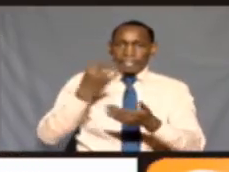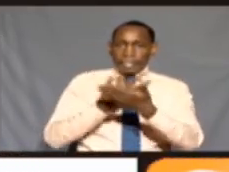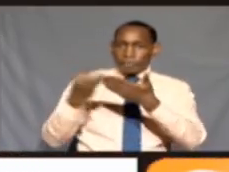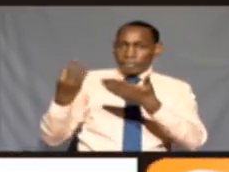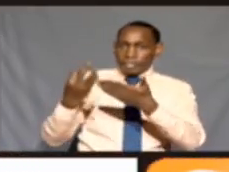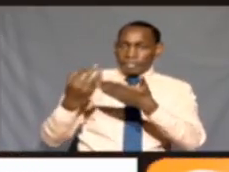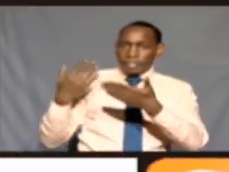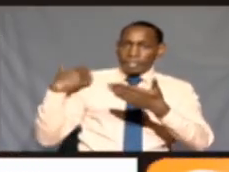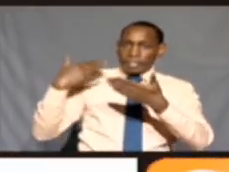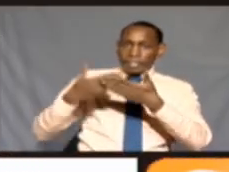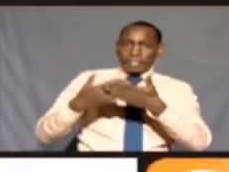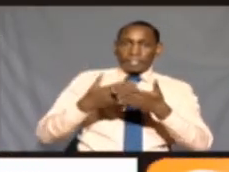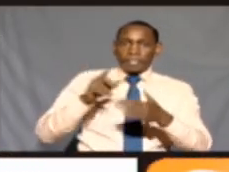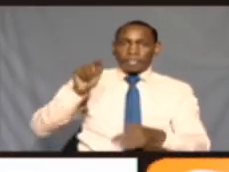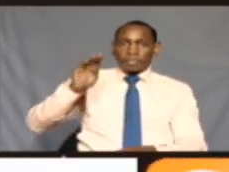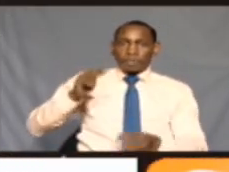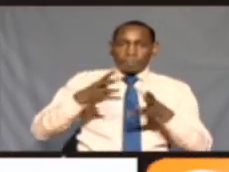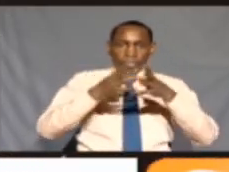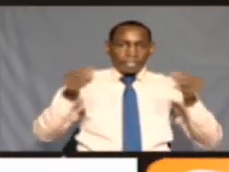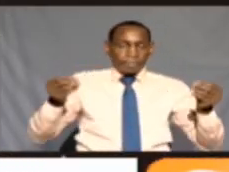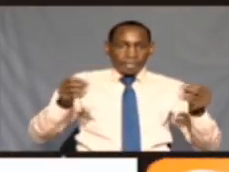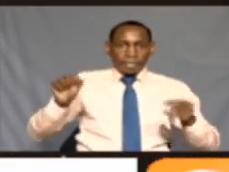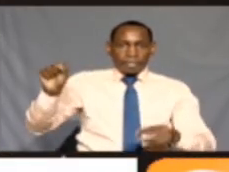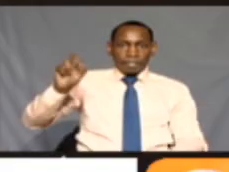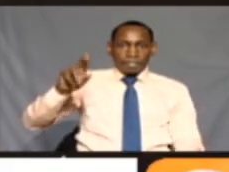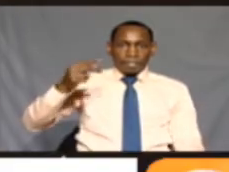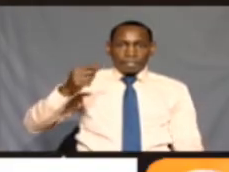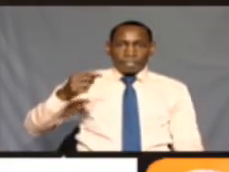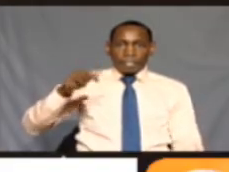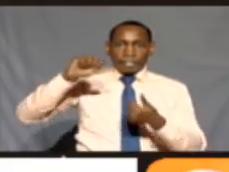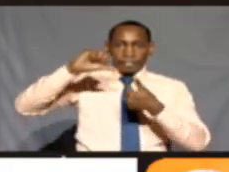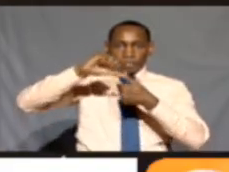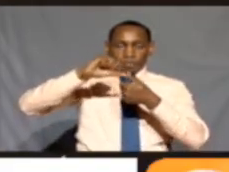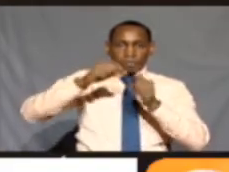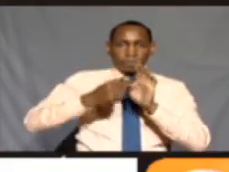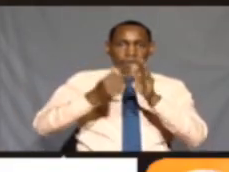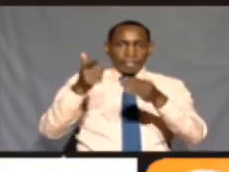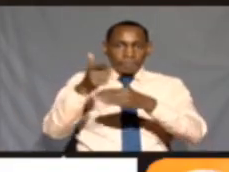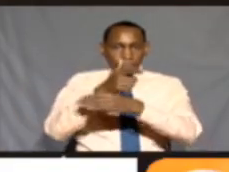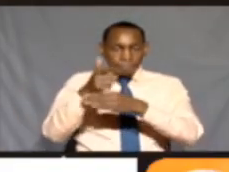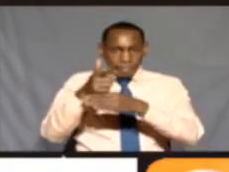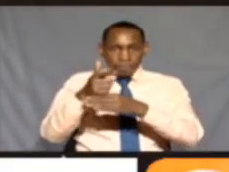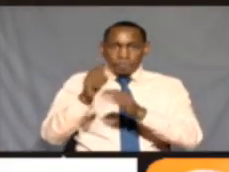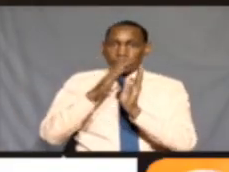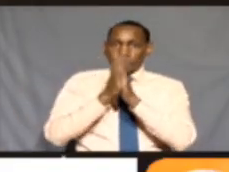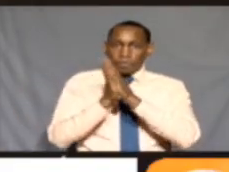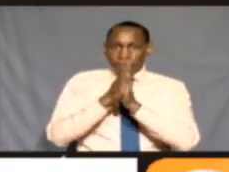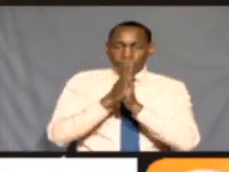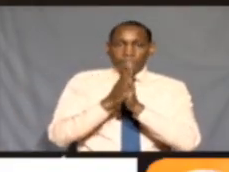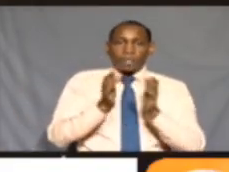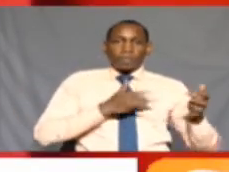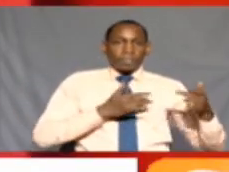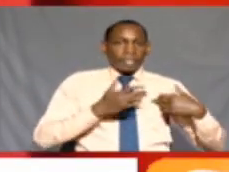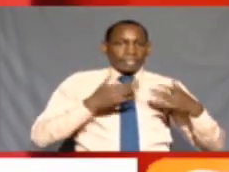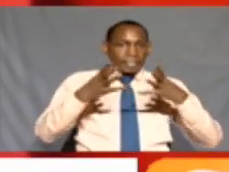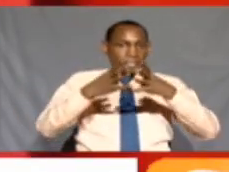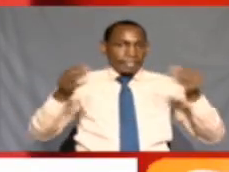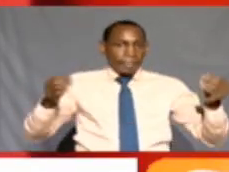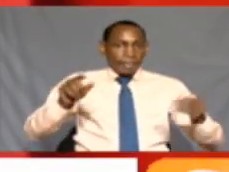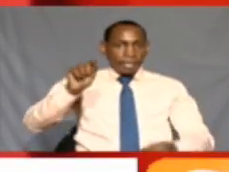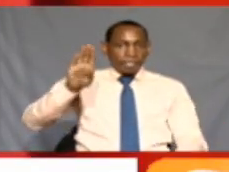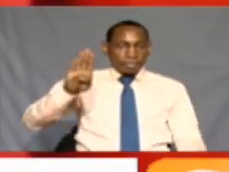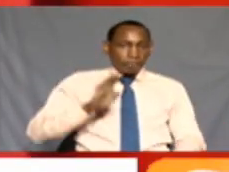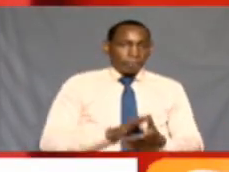3 weeks since Tob's disappearance, Wairimu took to YouTube, releasing a video of her side of the story in Cohen's disappearance. Of course,